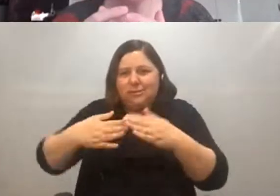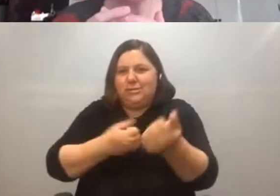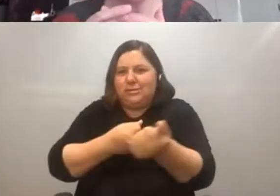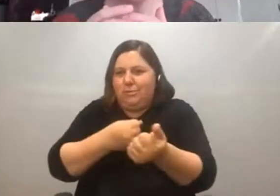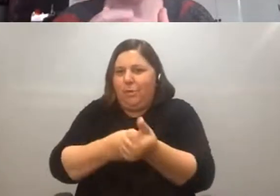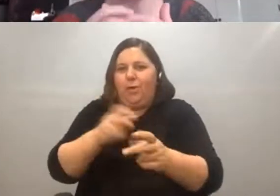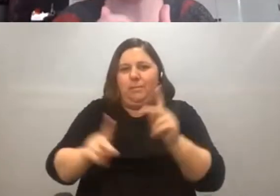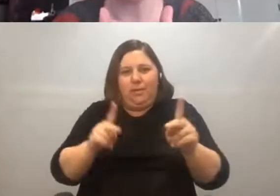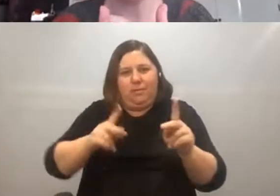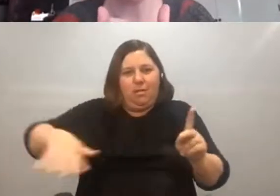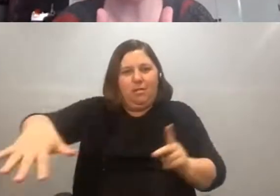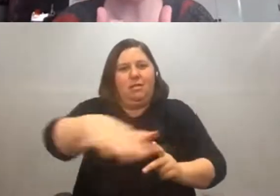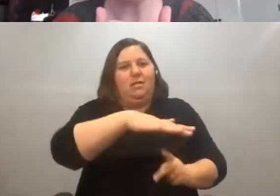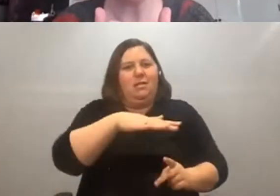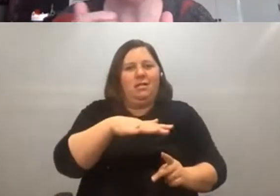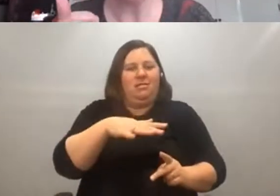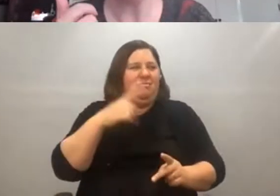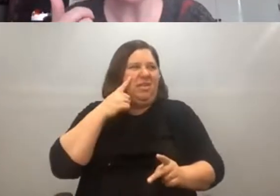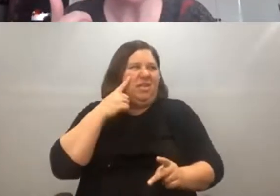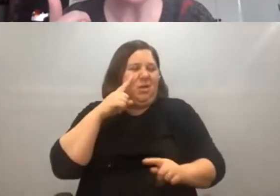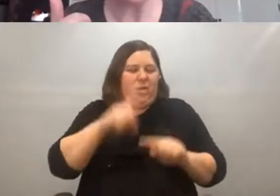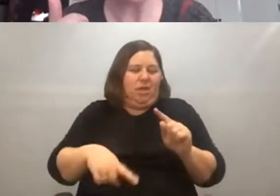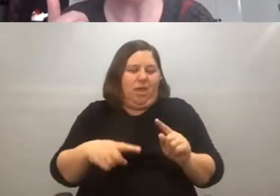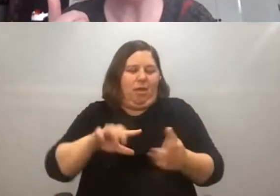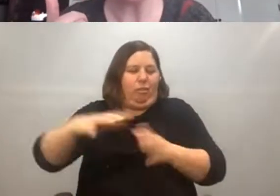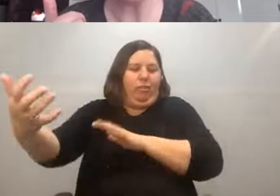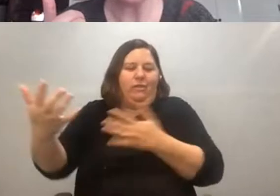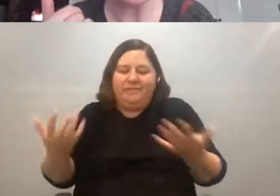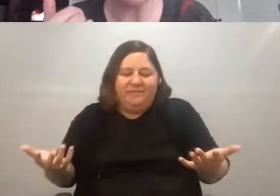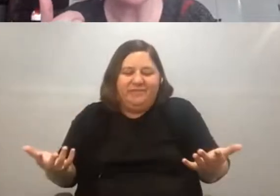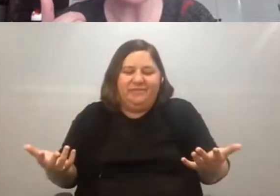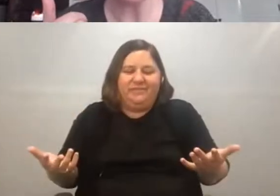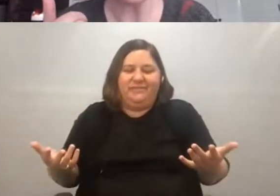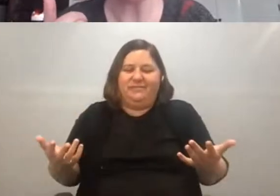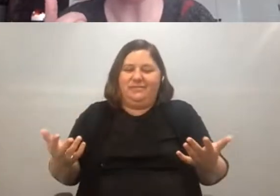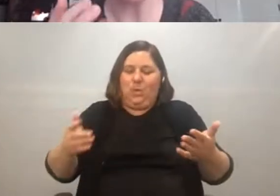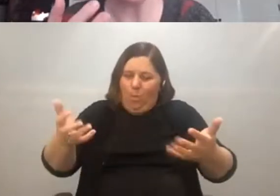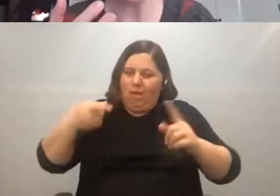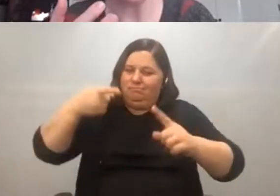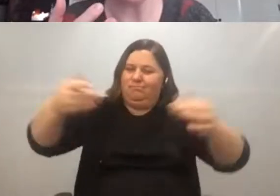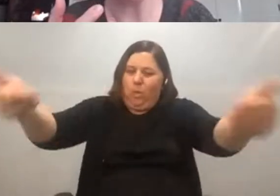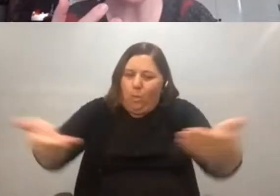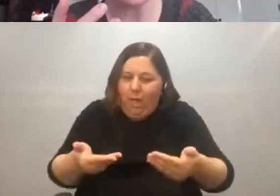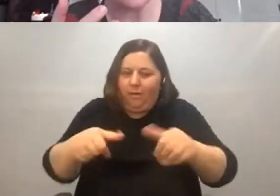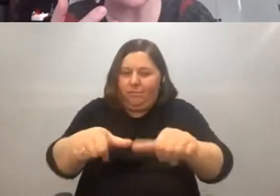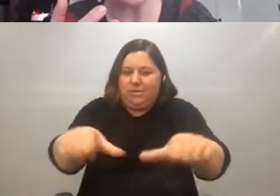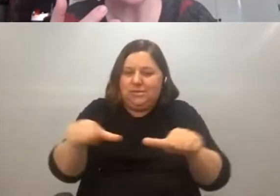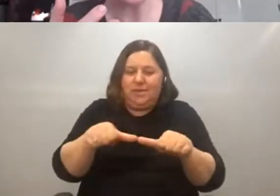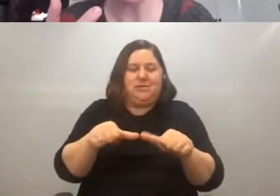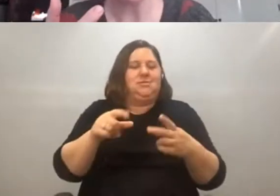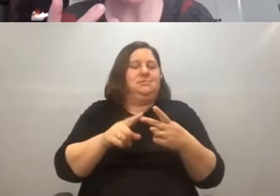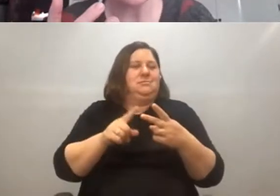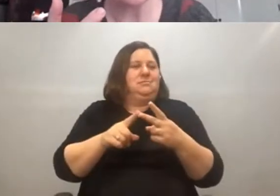benefit from this i don't think that we can go wrong and our values are and just creating a welcoming space our values are in recognizing